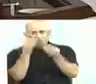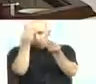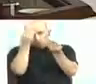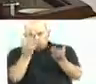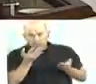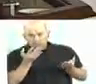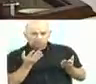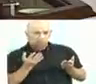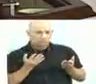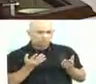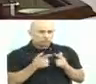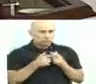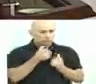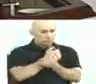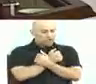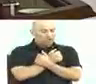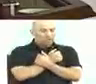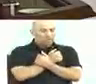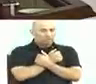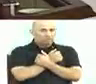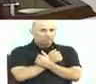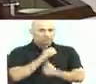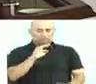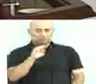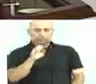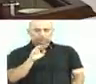obediently loving mercy.